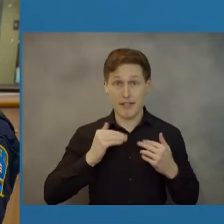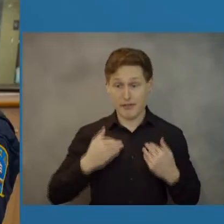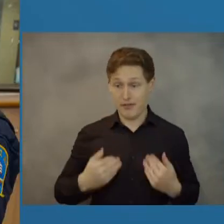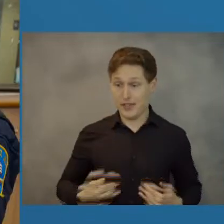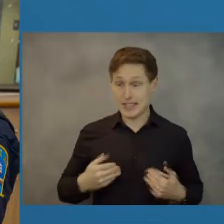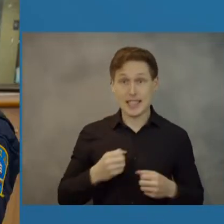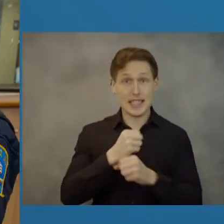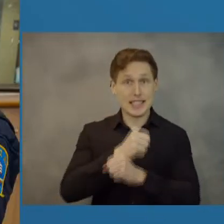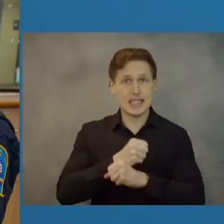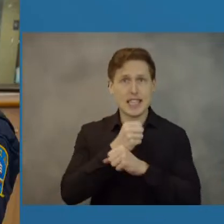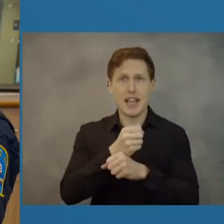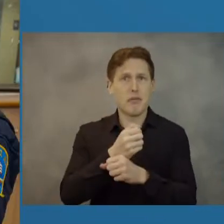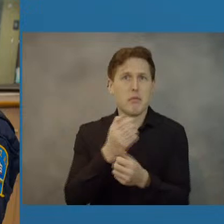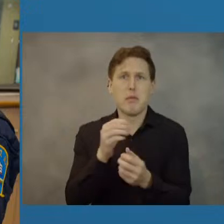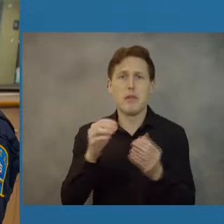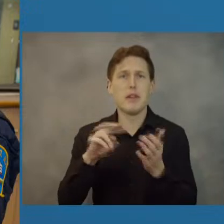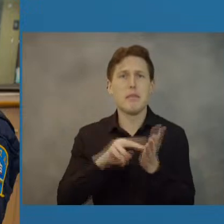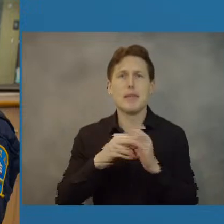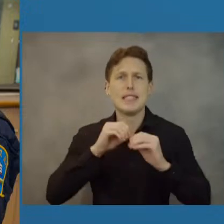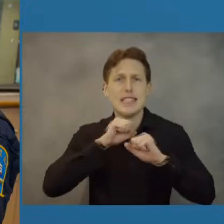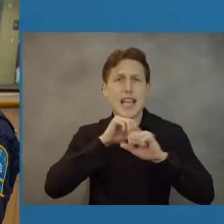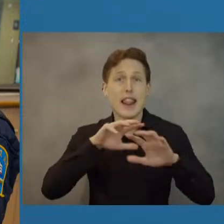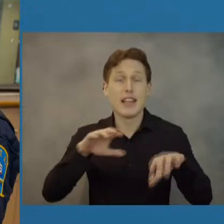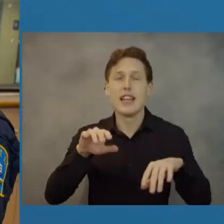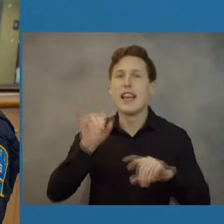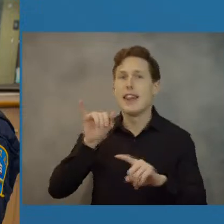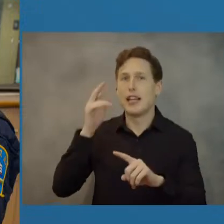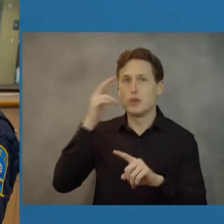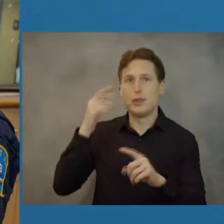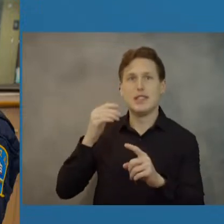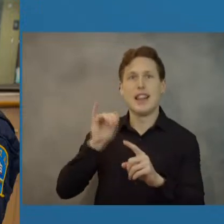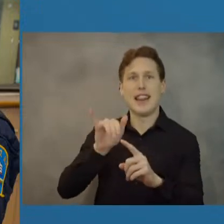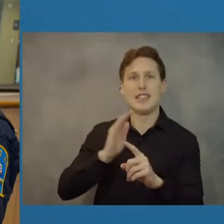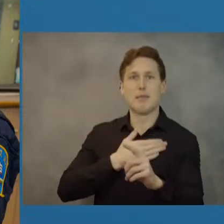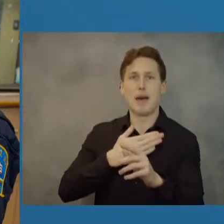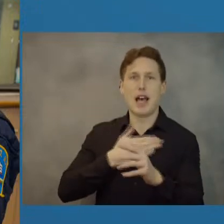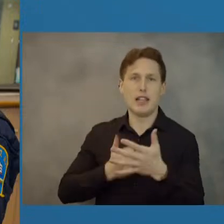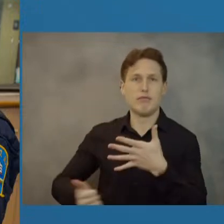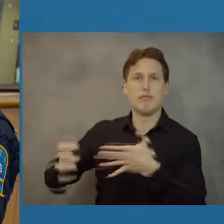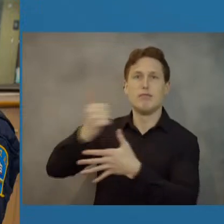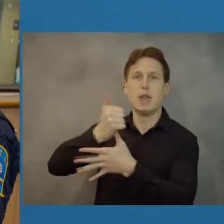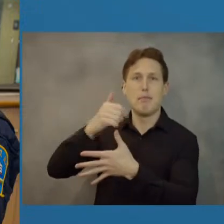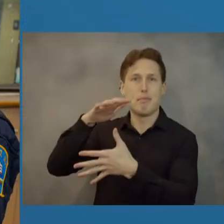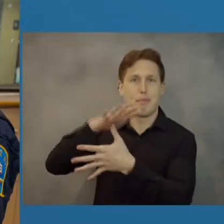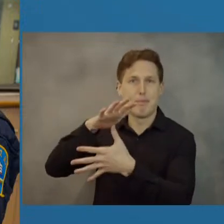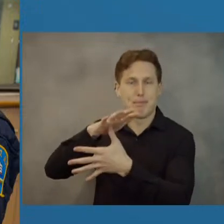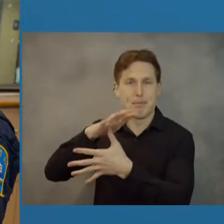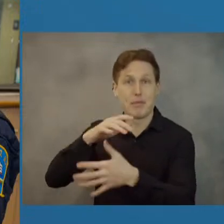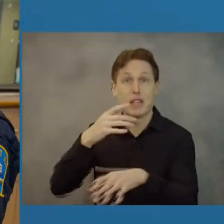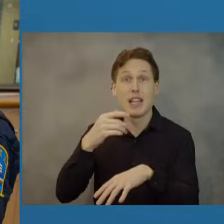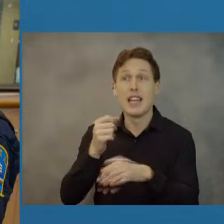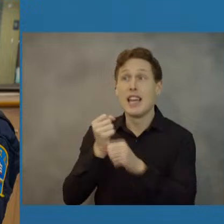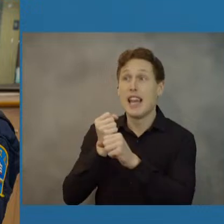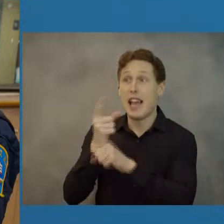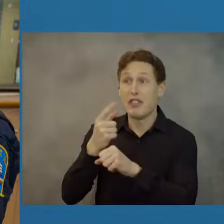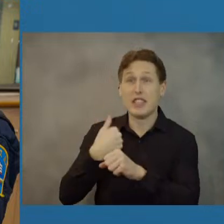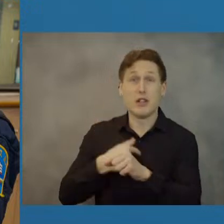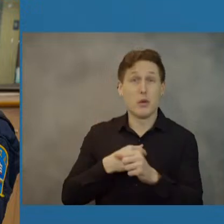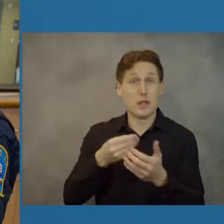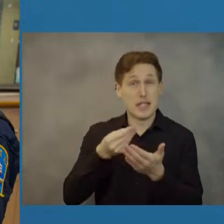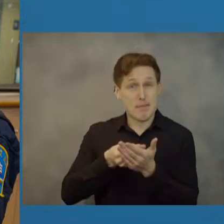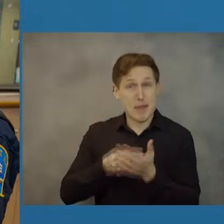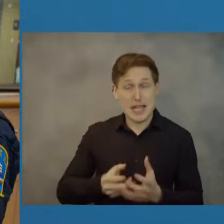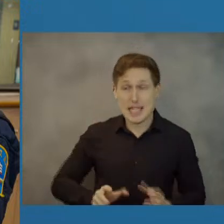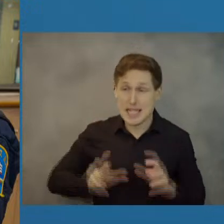people safe has always been and always will be my top priority. Year after year, we've made record investments to crack down on